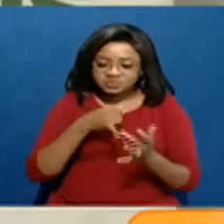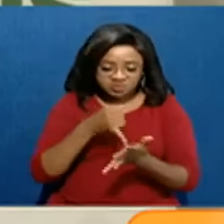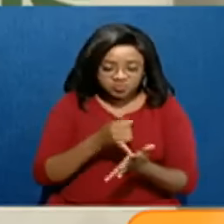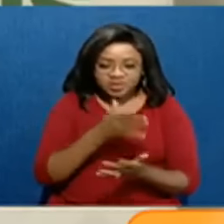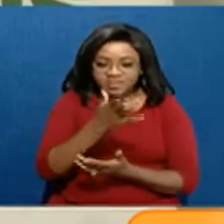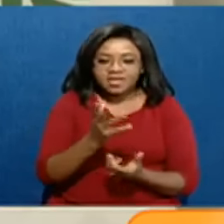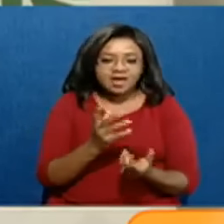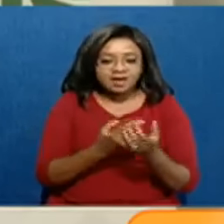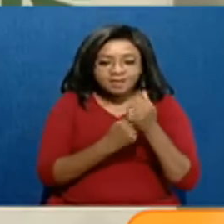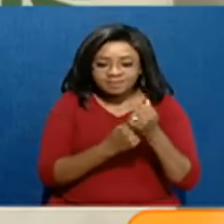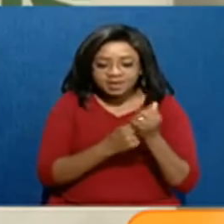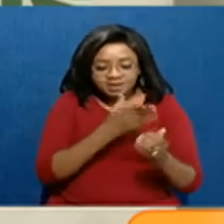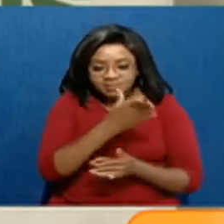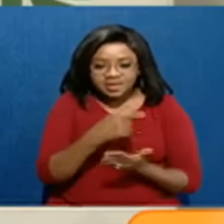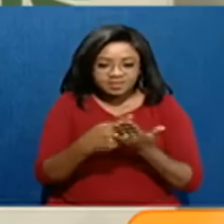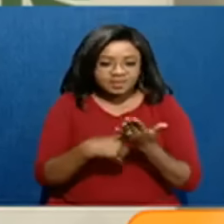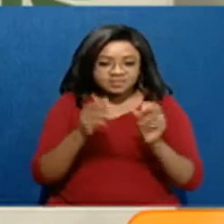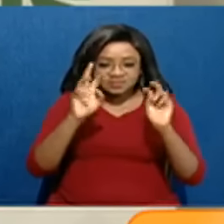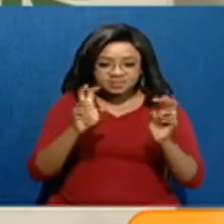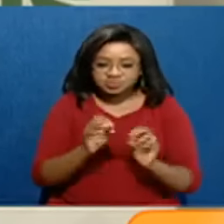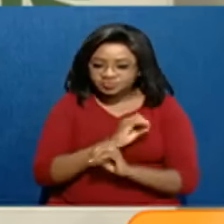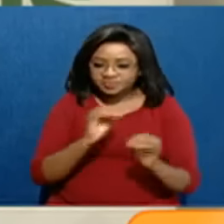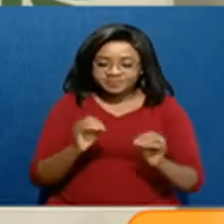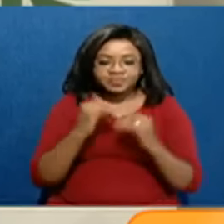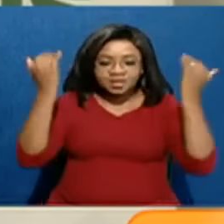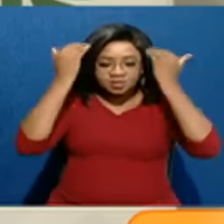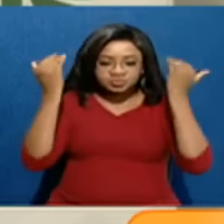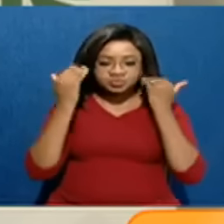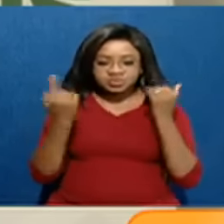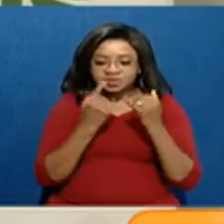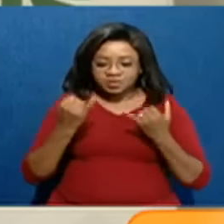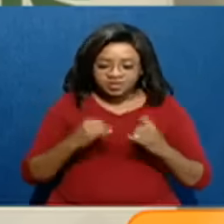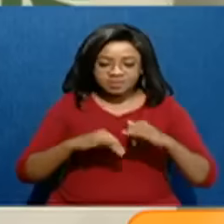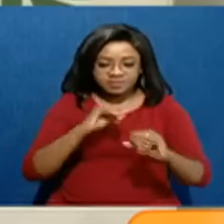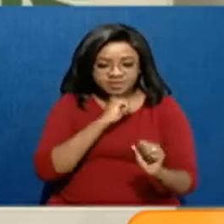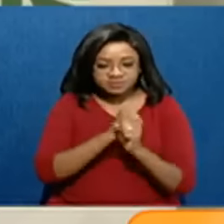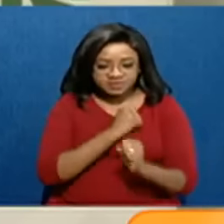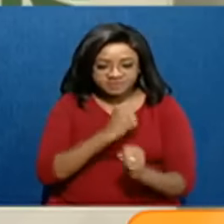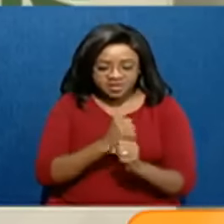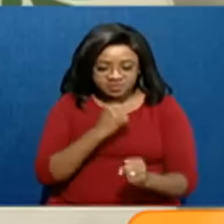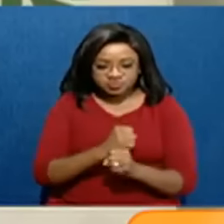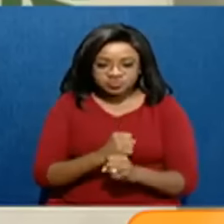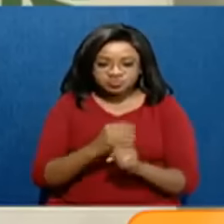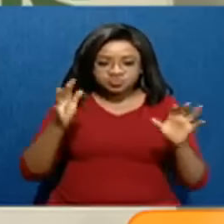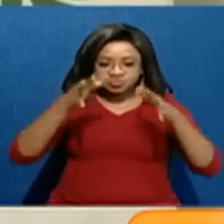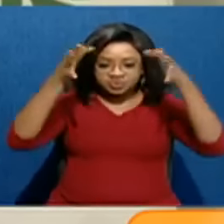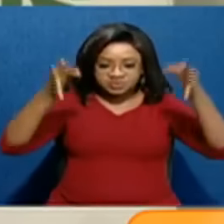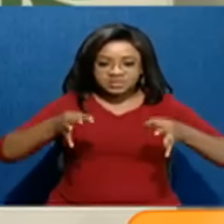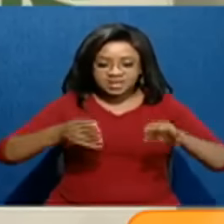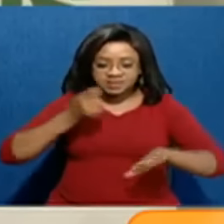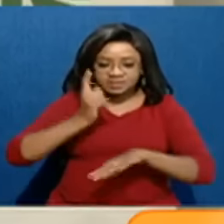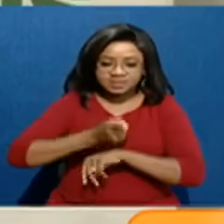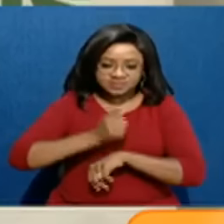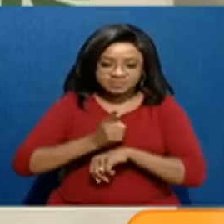in that matter. The judiciary was discharging our function of determining a dispute which